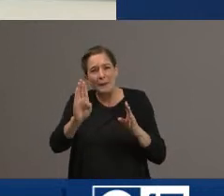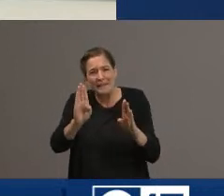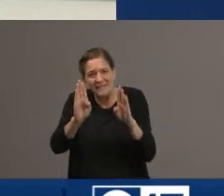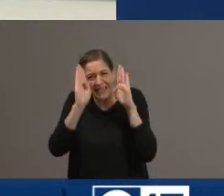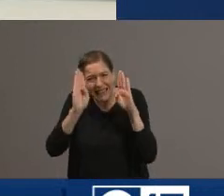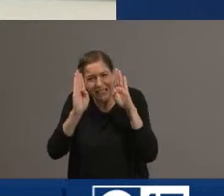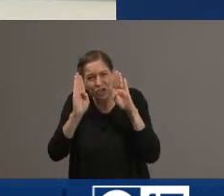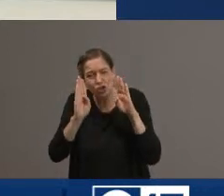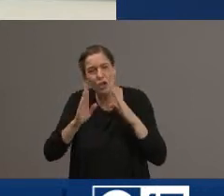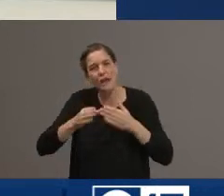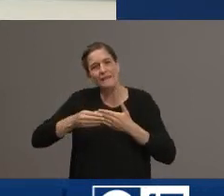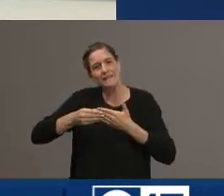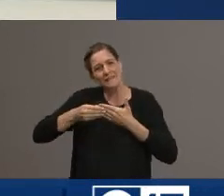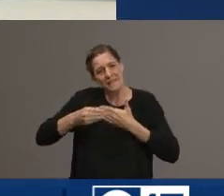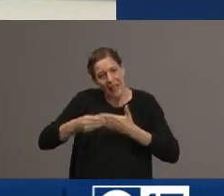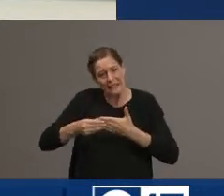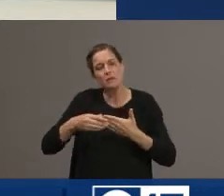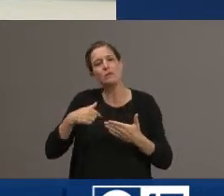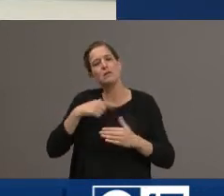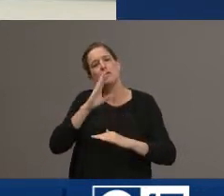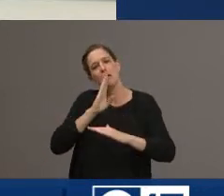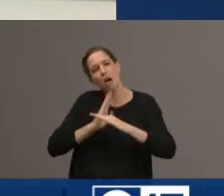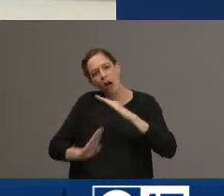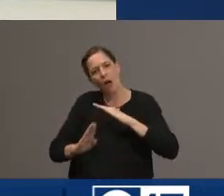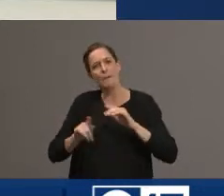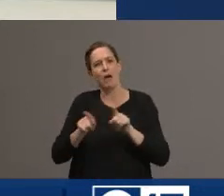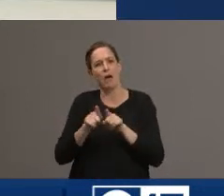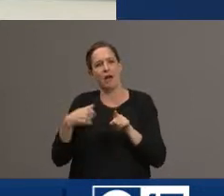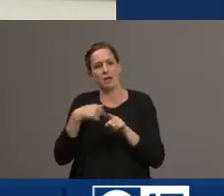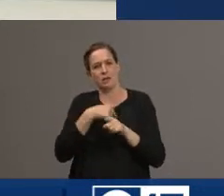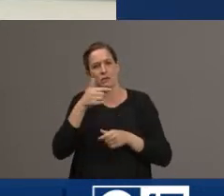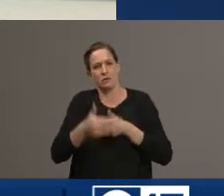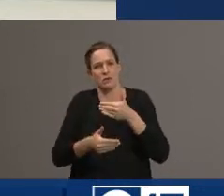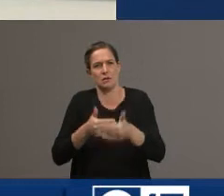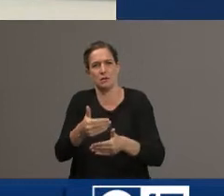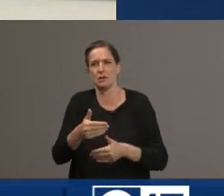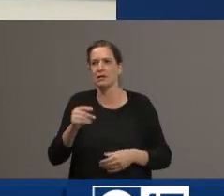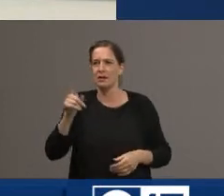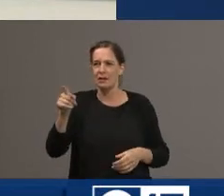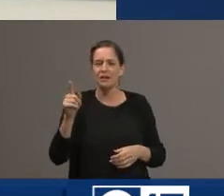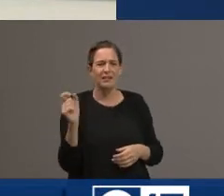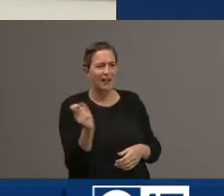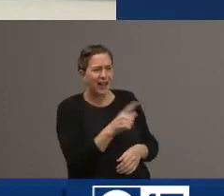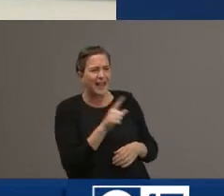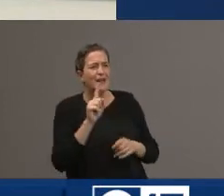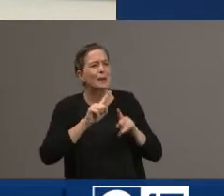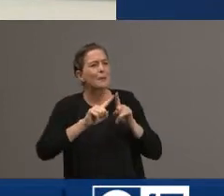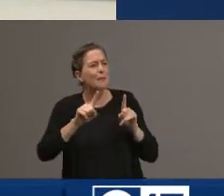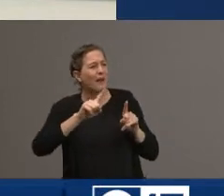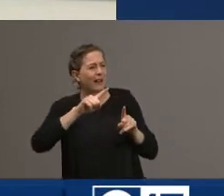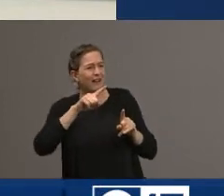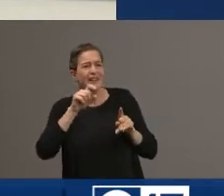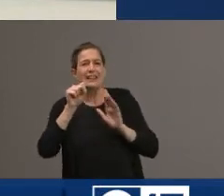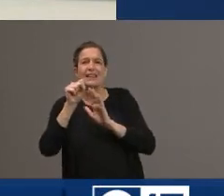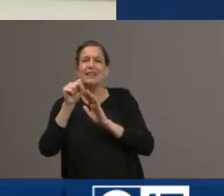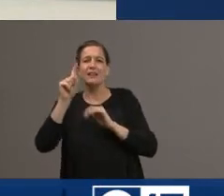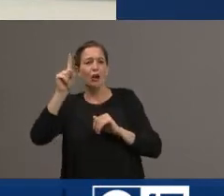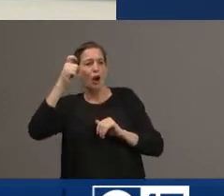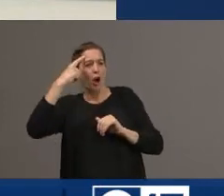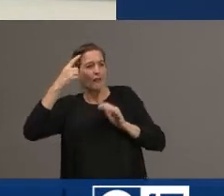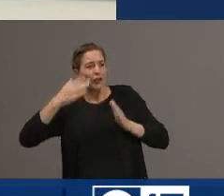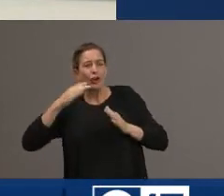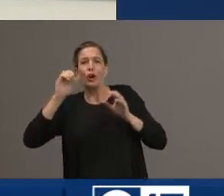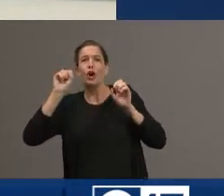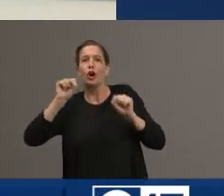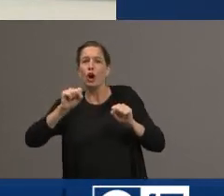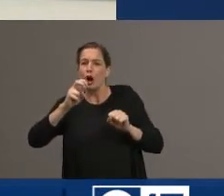and that's going to be the posture going forward. Specifically, should the state have been cracking down on these bars weeks ago? Could that have slowed the spread? Could you